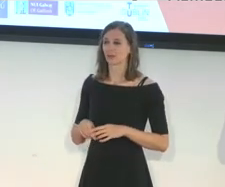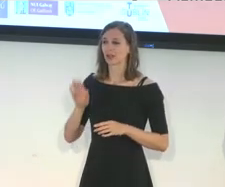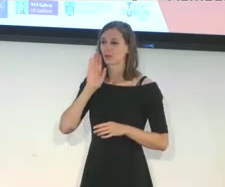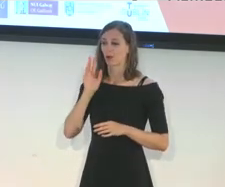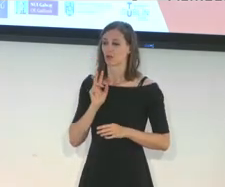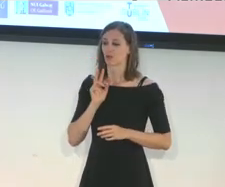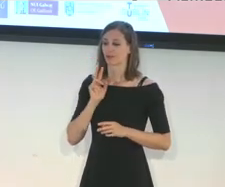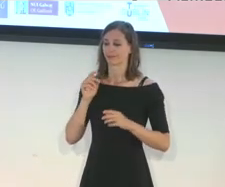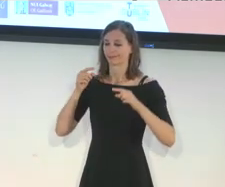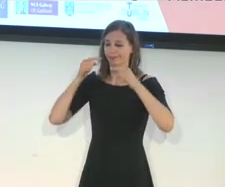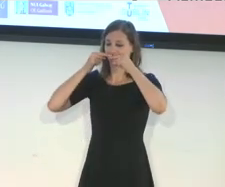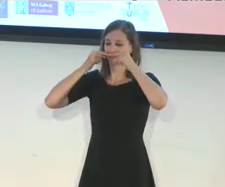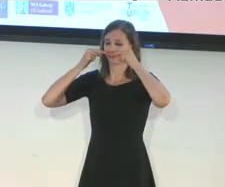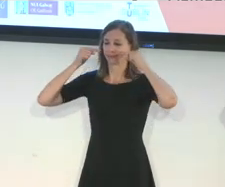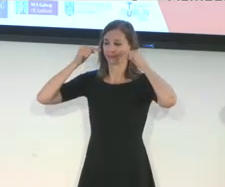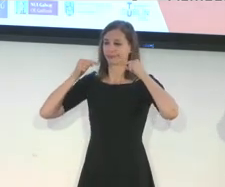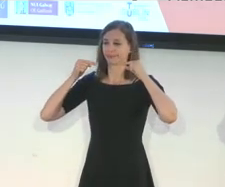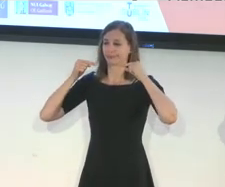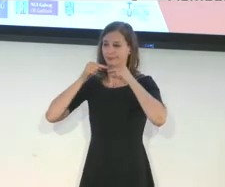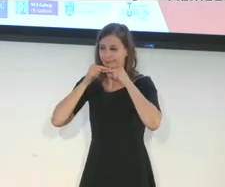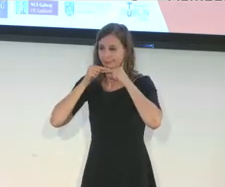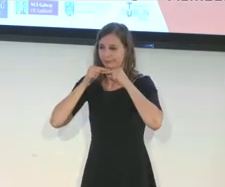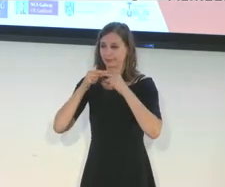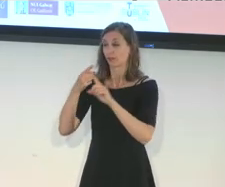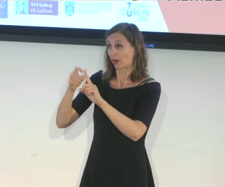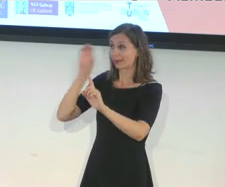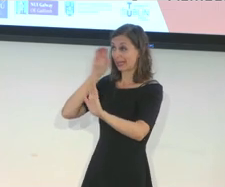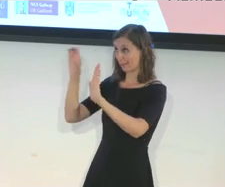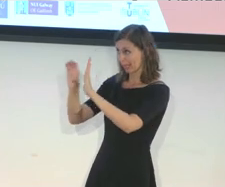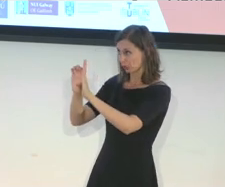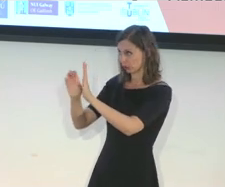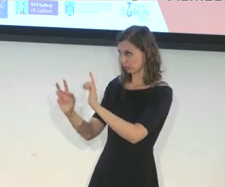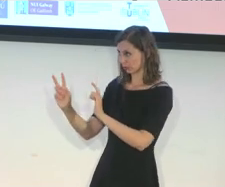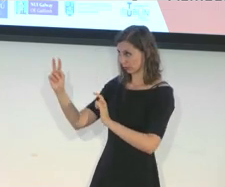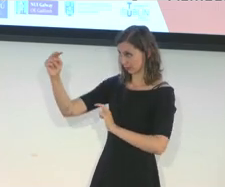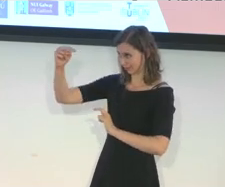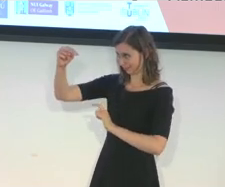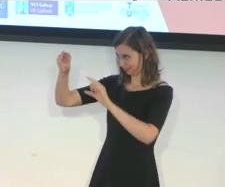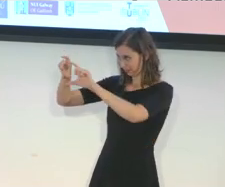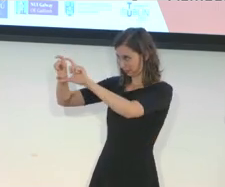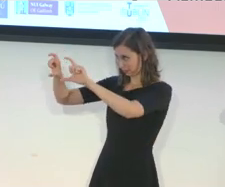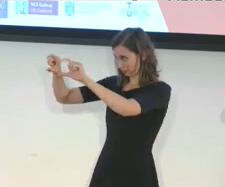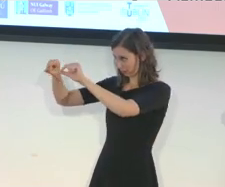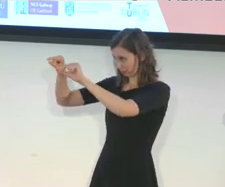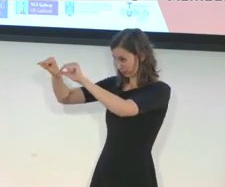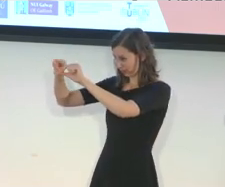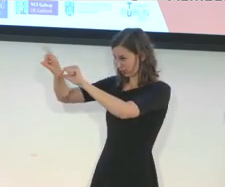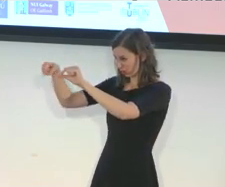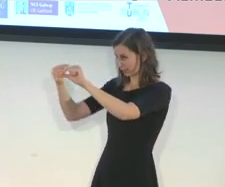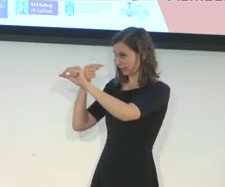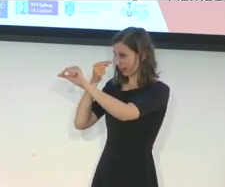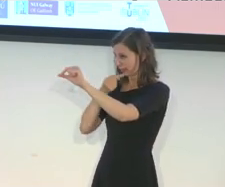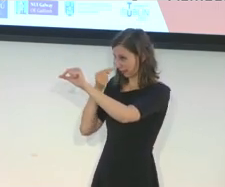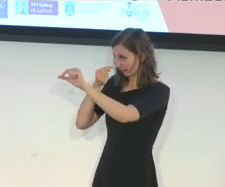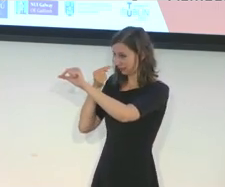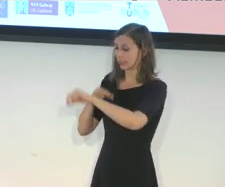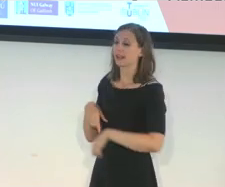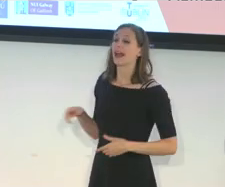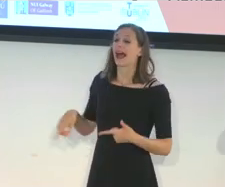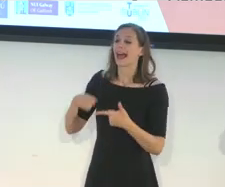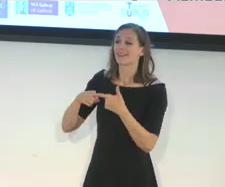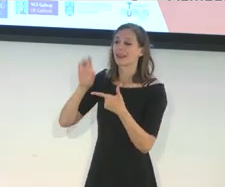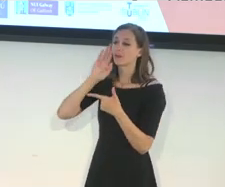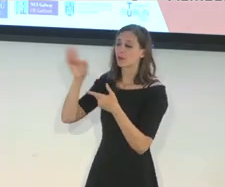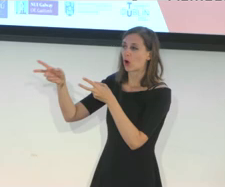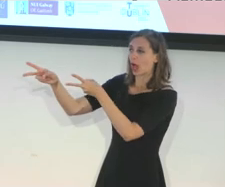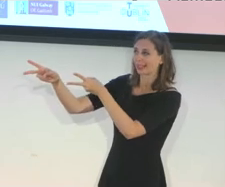region from a person's from an image frame. The second one is feature extraction, where we extract features from their